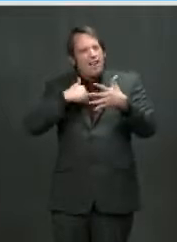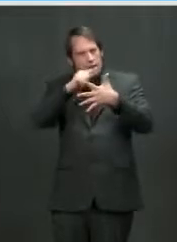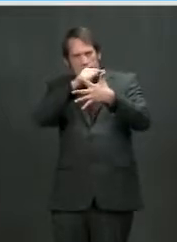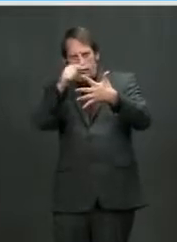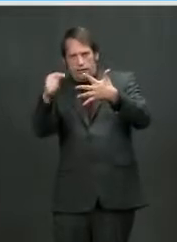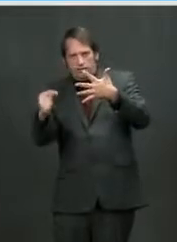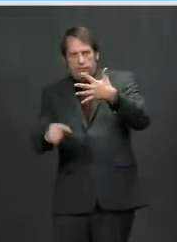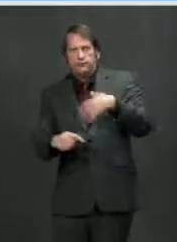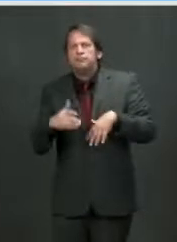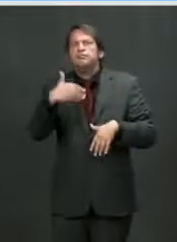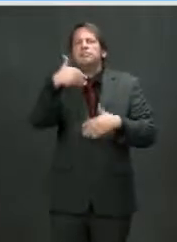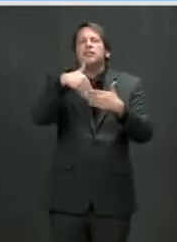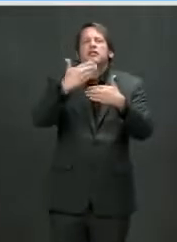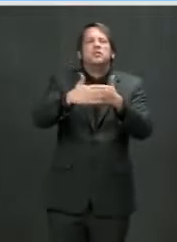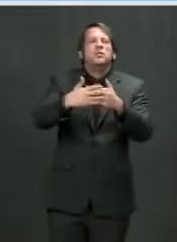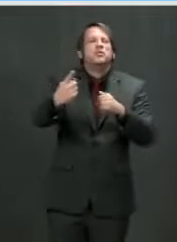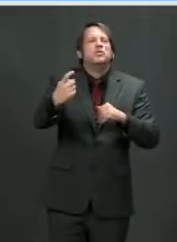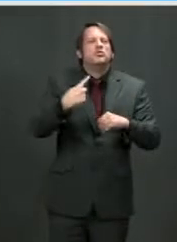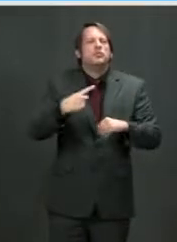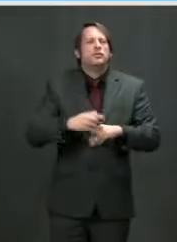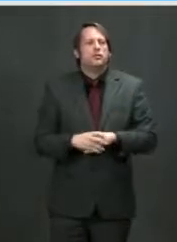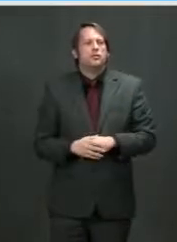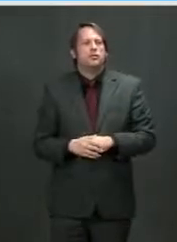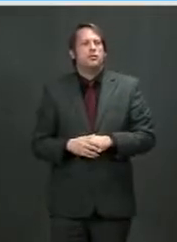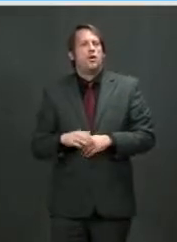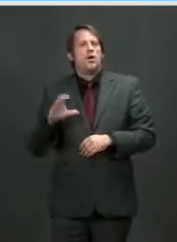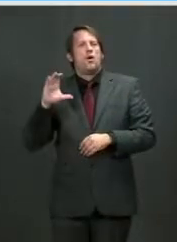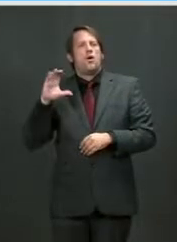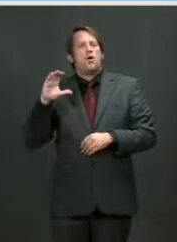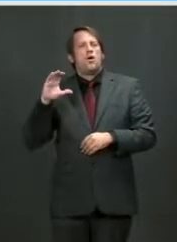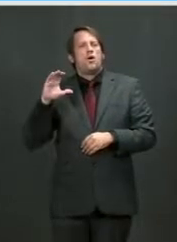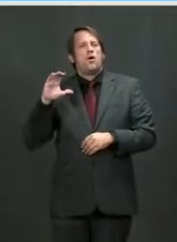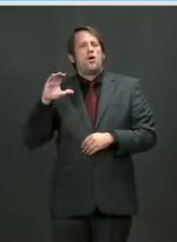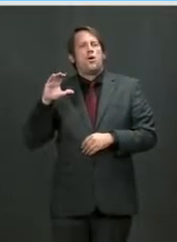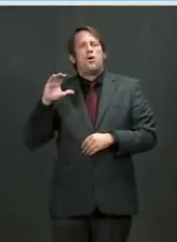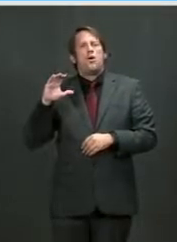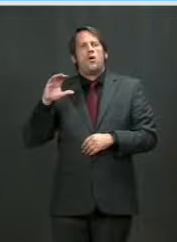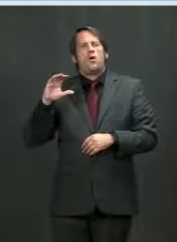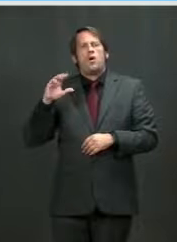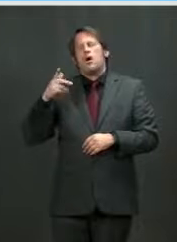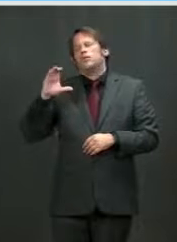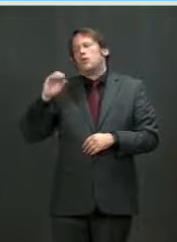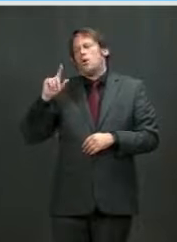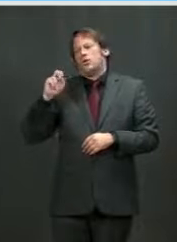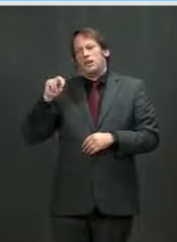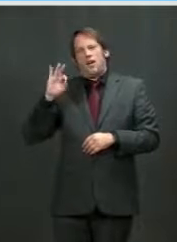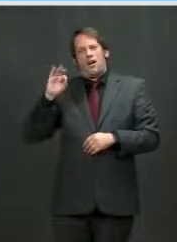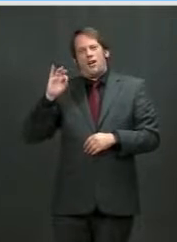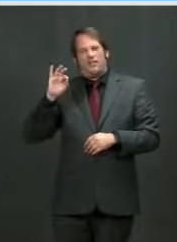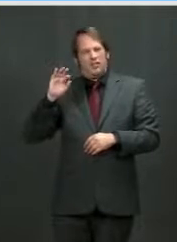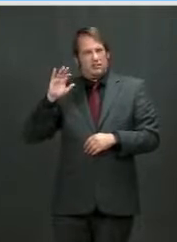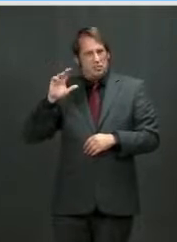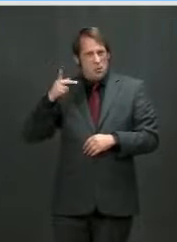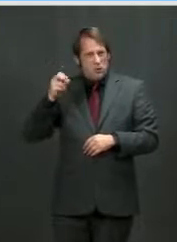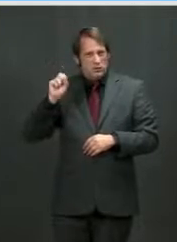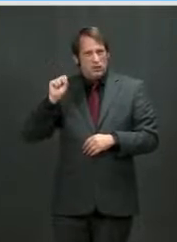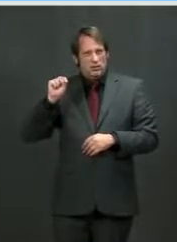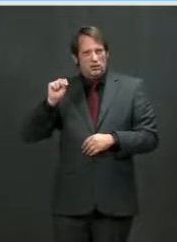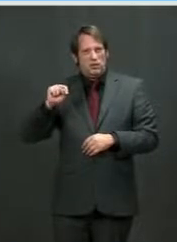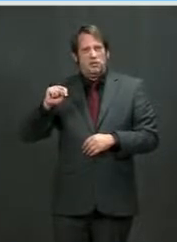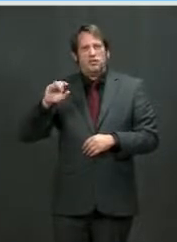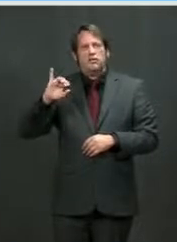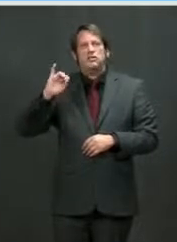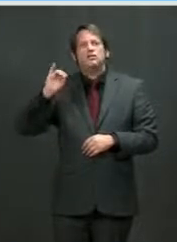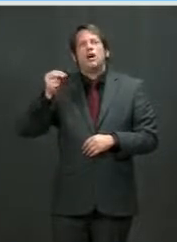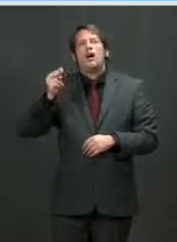Let's go to Jonathan Cohn at Huffington Post. Hi, thanks for taking my question. Actually, I have something of a follow-up on that because I also happen to be